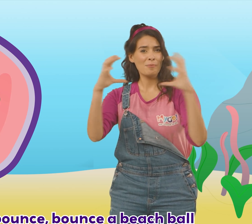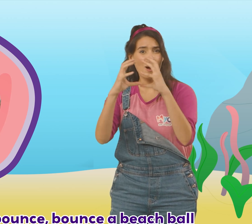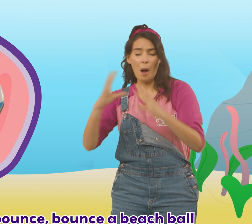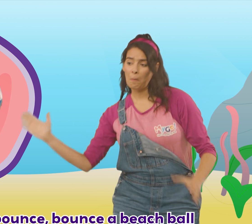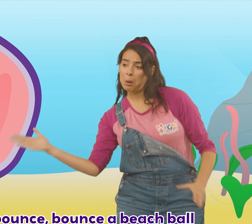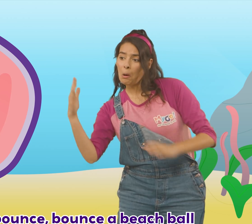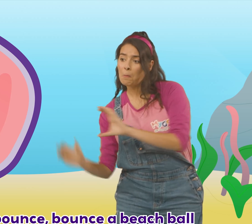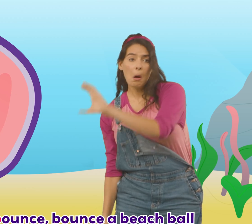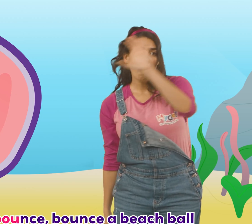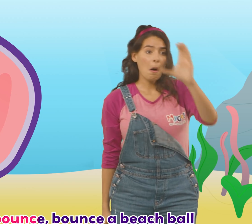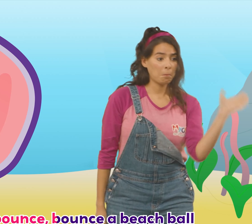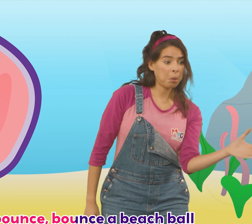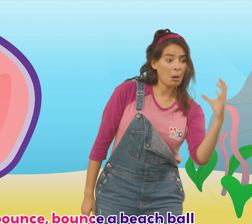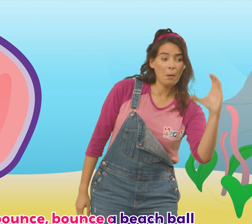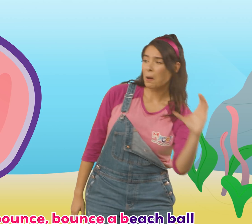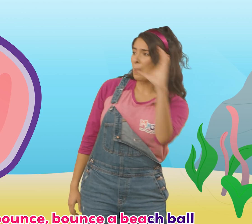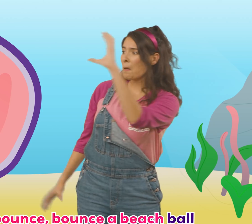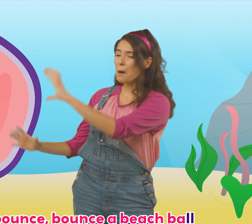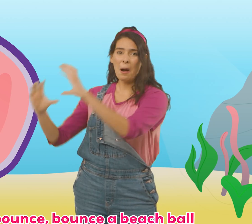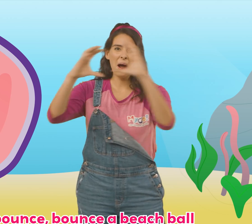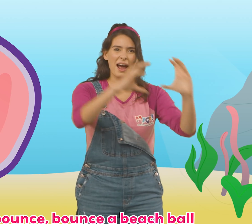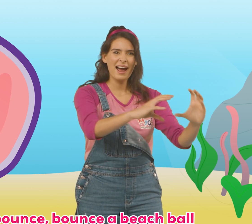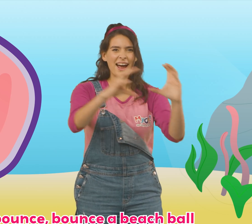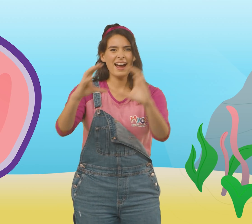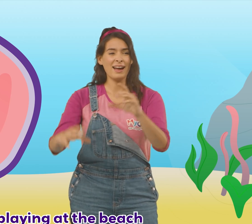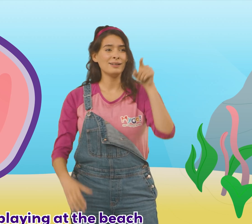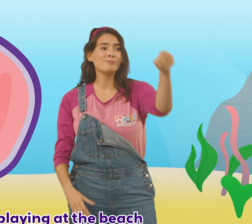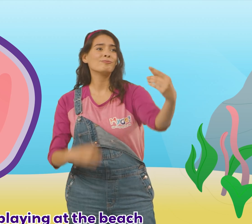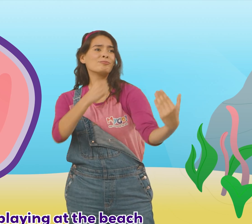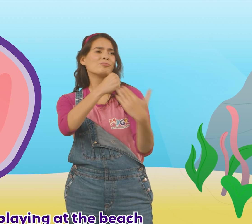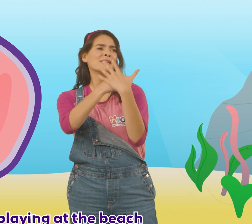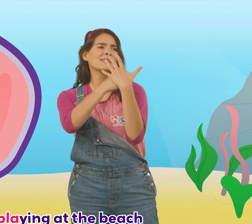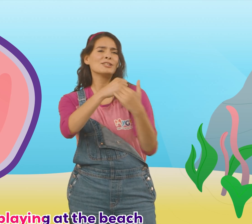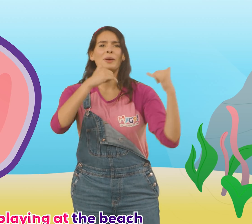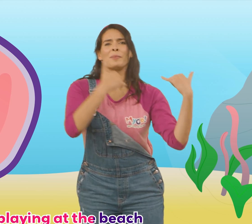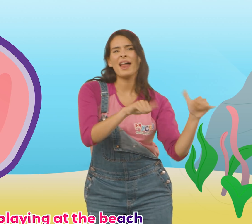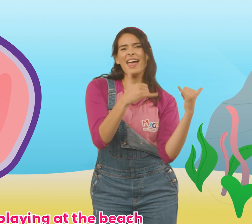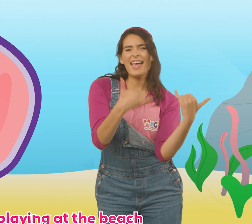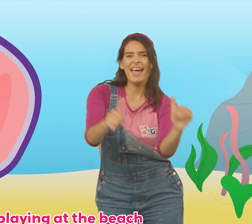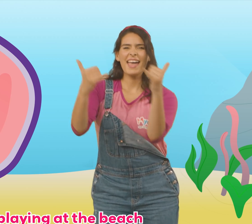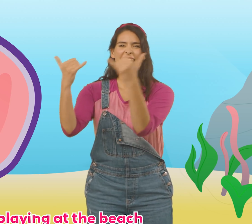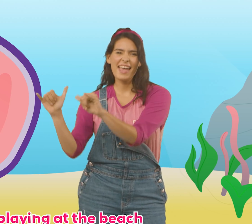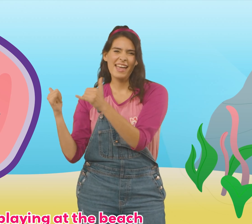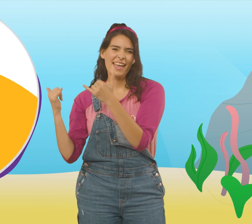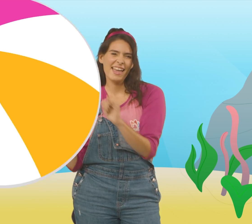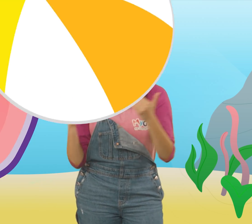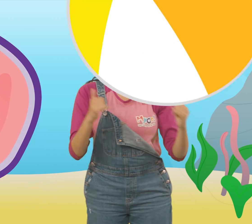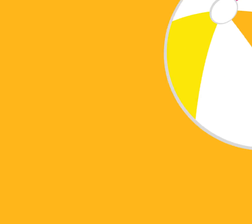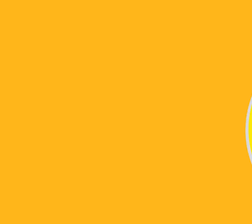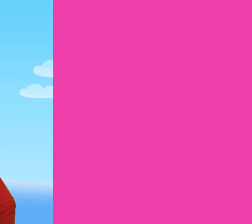Let's bounce, bounce, bounce a beach ball. We're playing at the